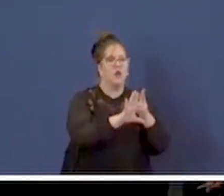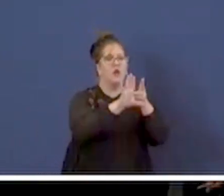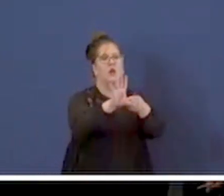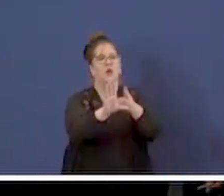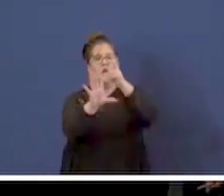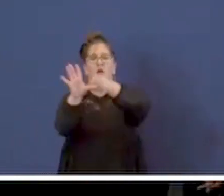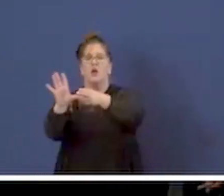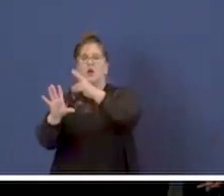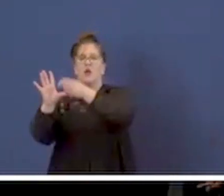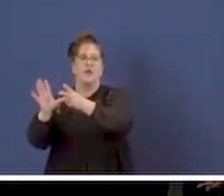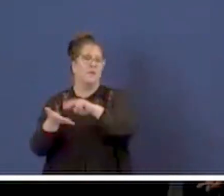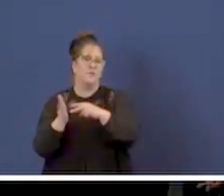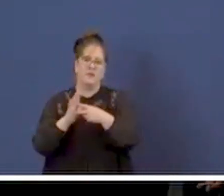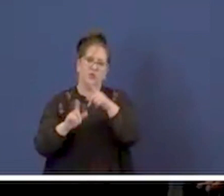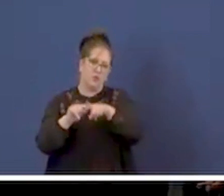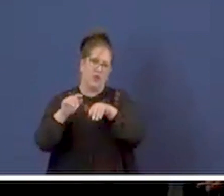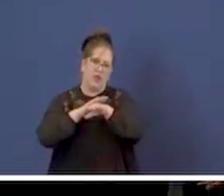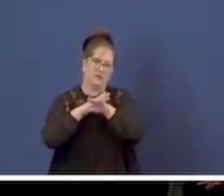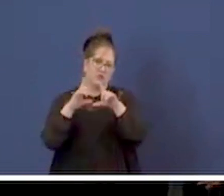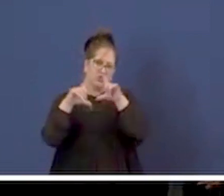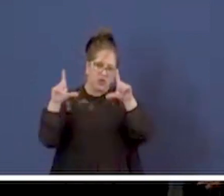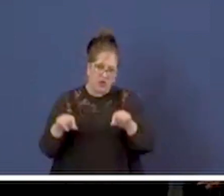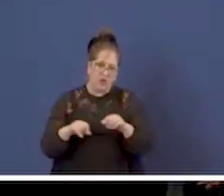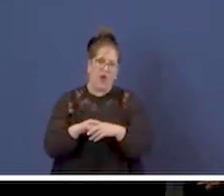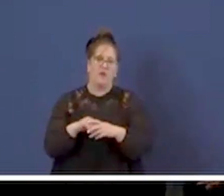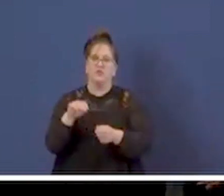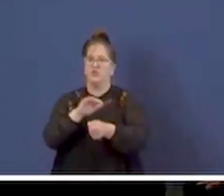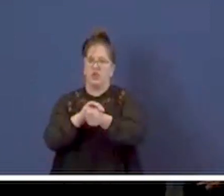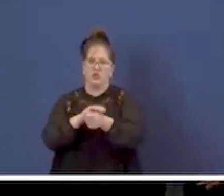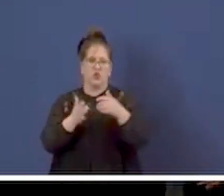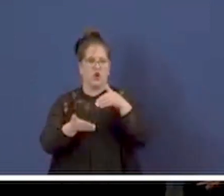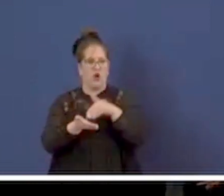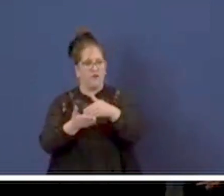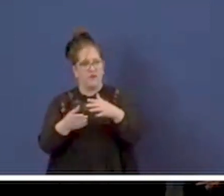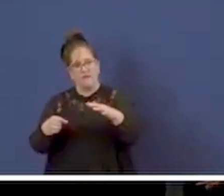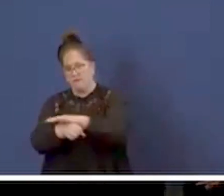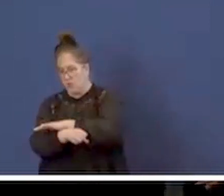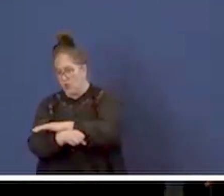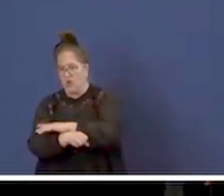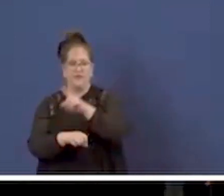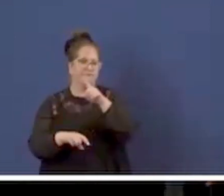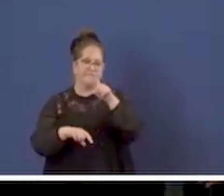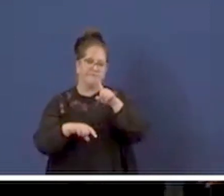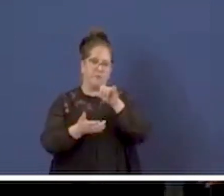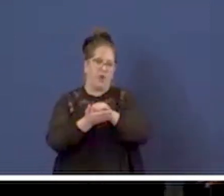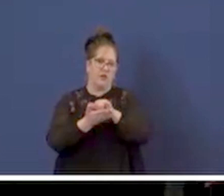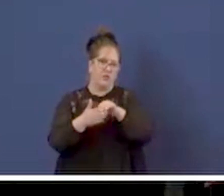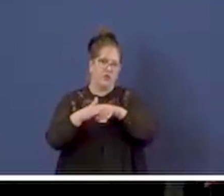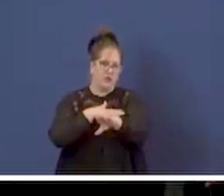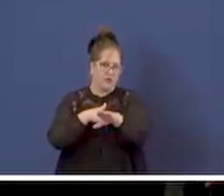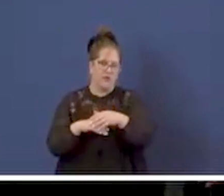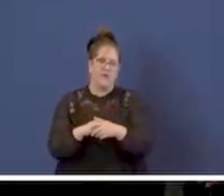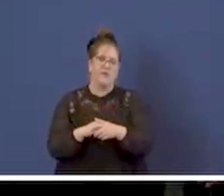vouchers. Shelters are often full and hard to get into, leaving people with very limited options. And